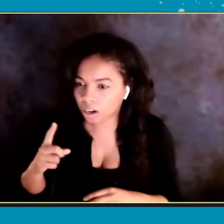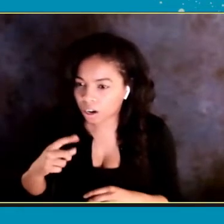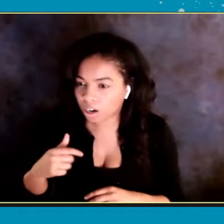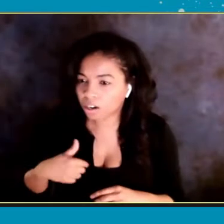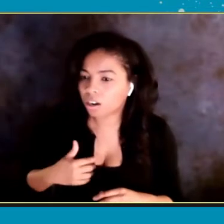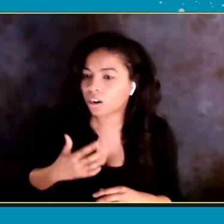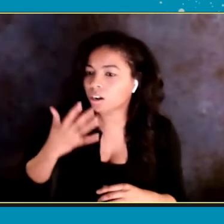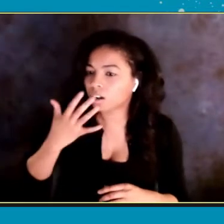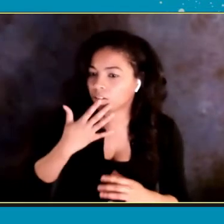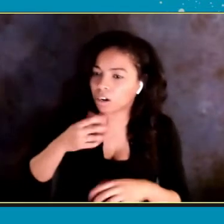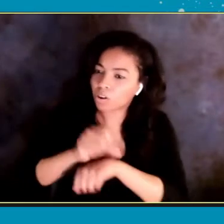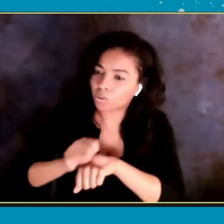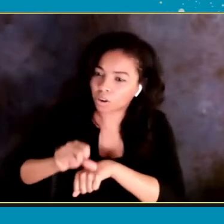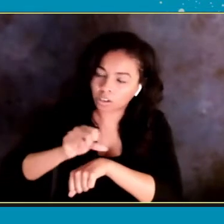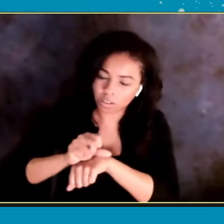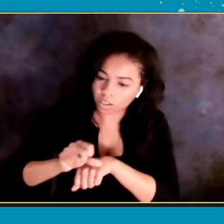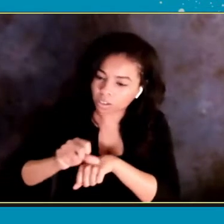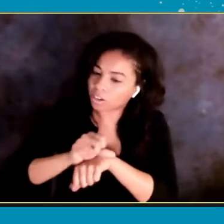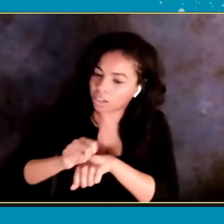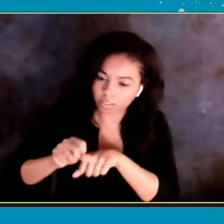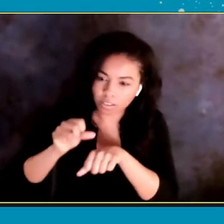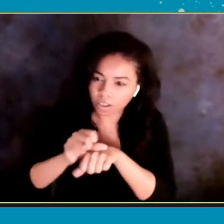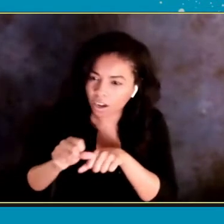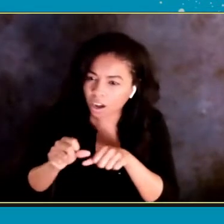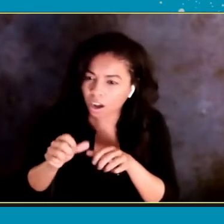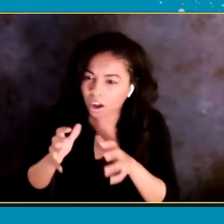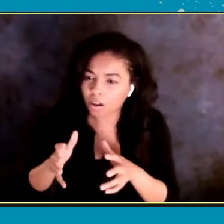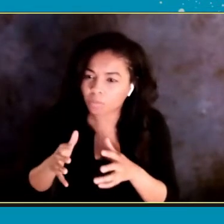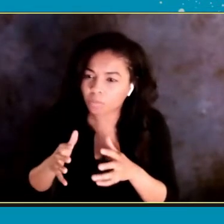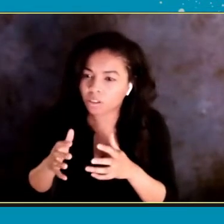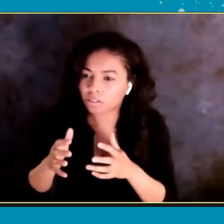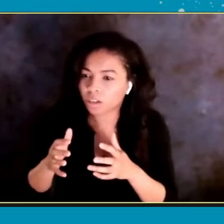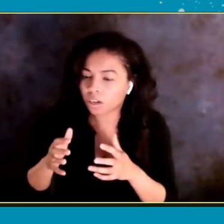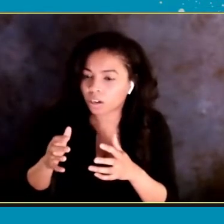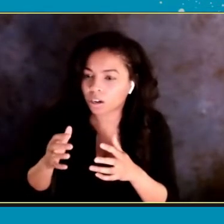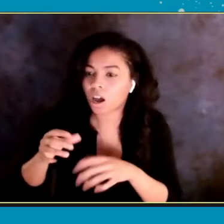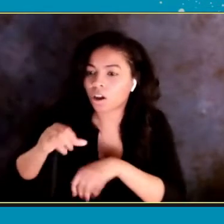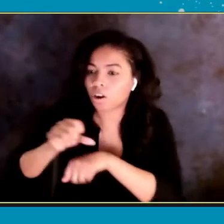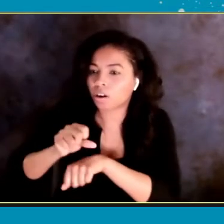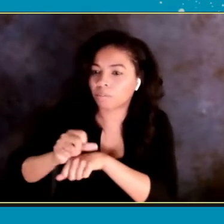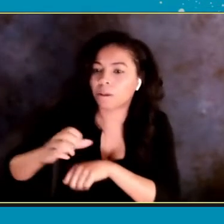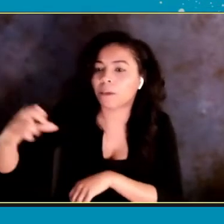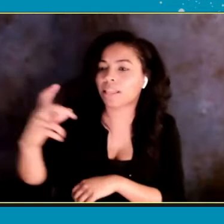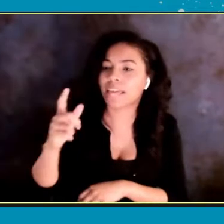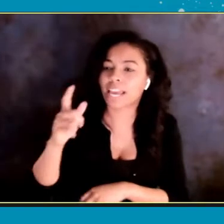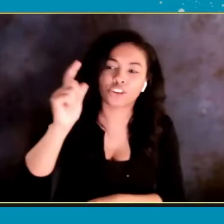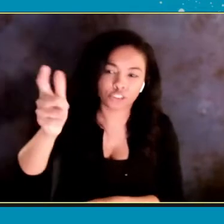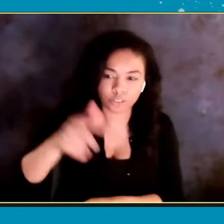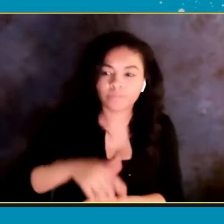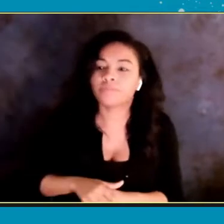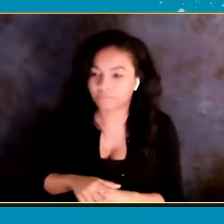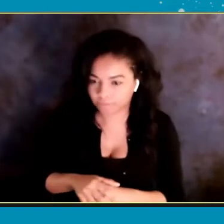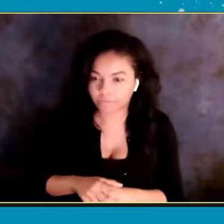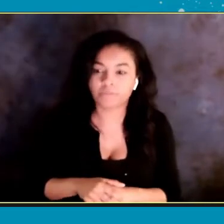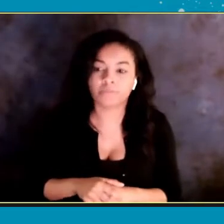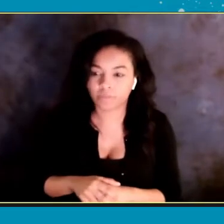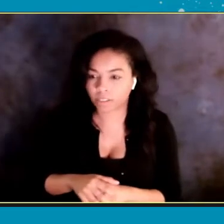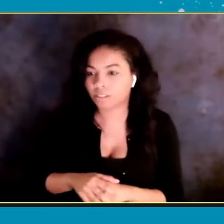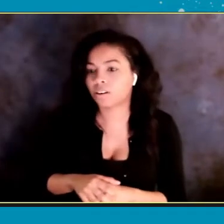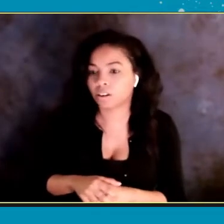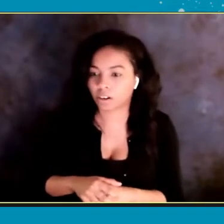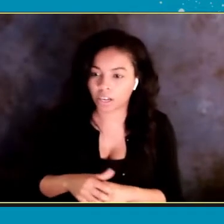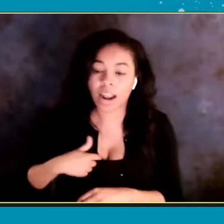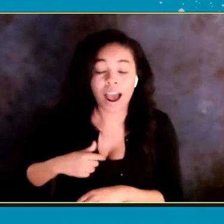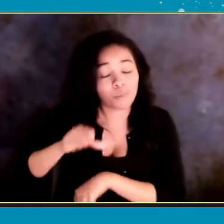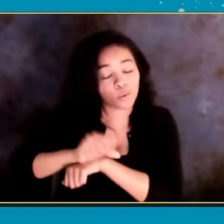work till it be back late. I go to work till I be back late. 'Cause I've been